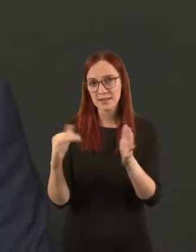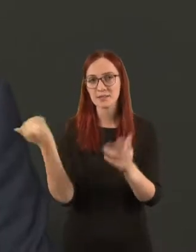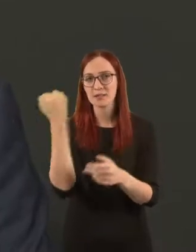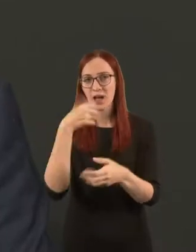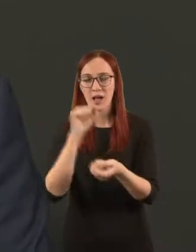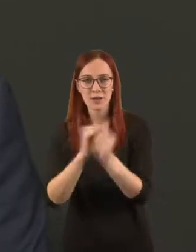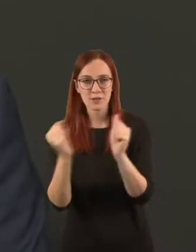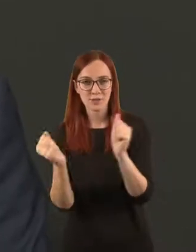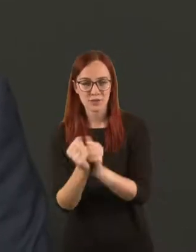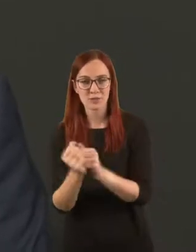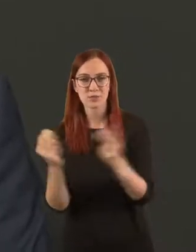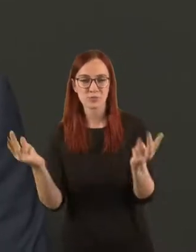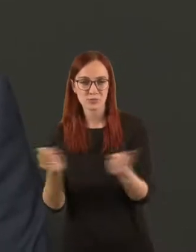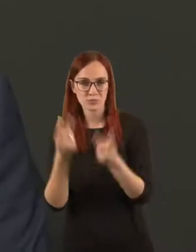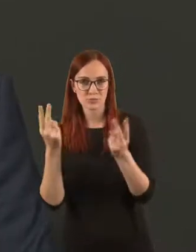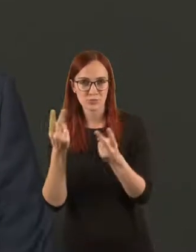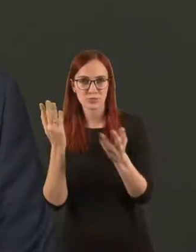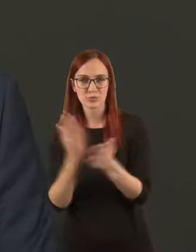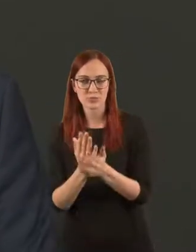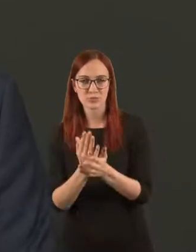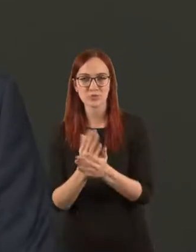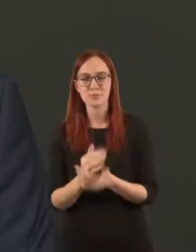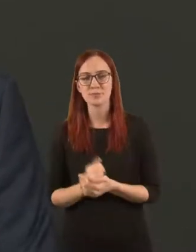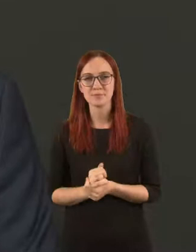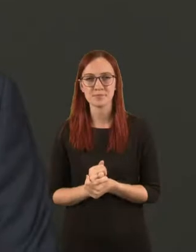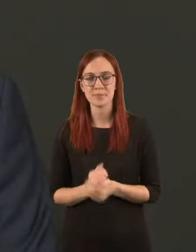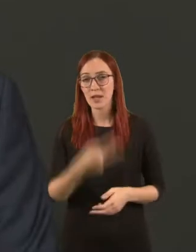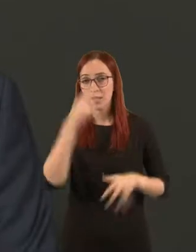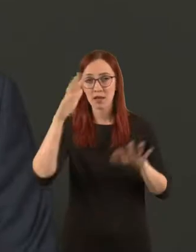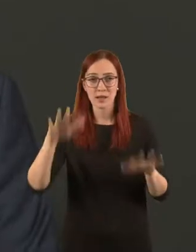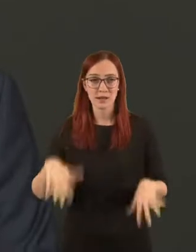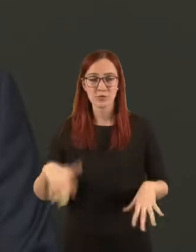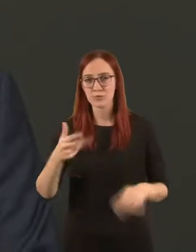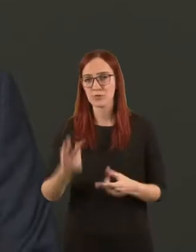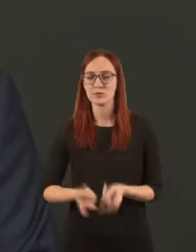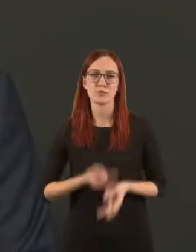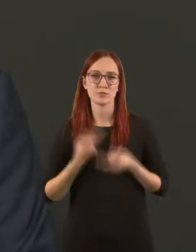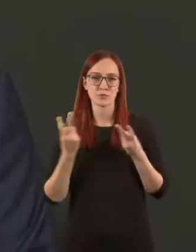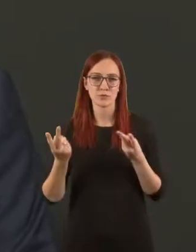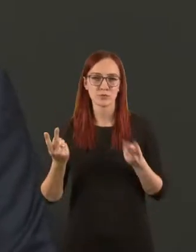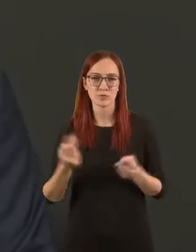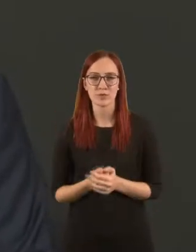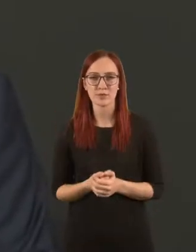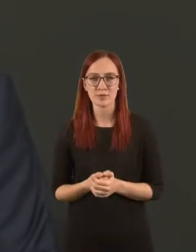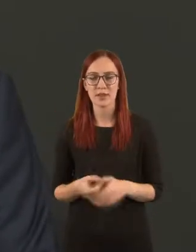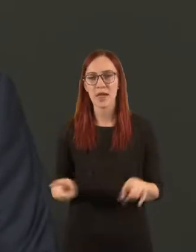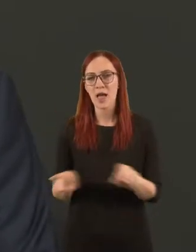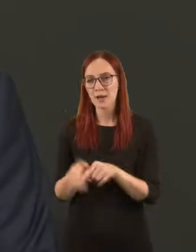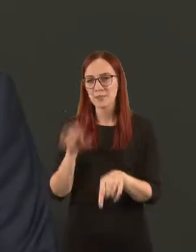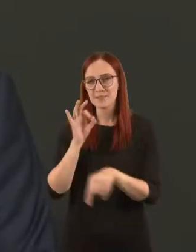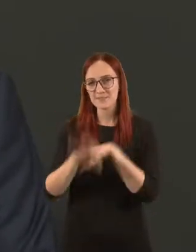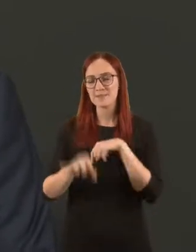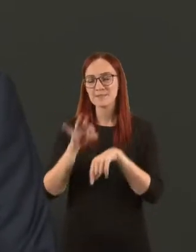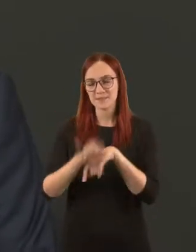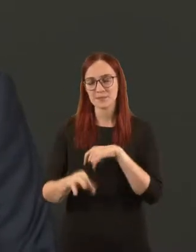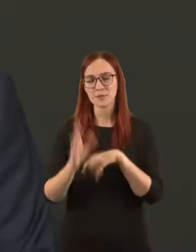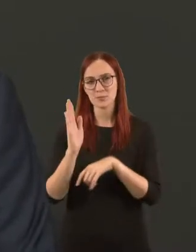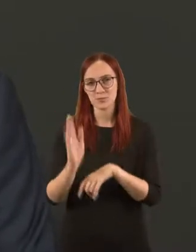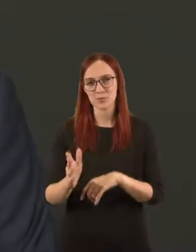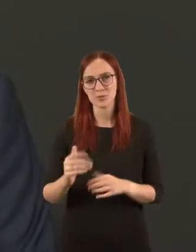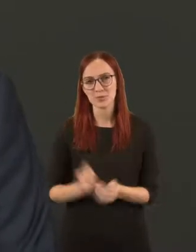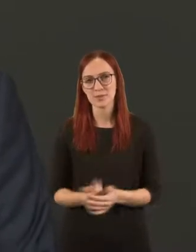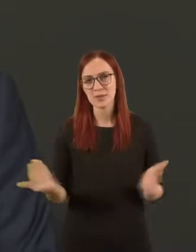year. But there are no discussions on what kind of electricity those vehicles should run